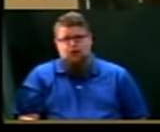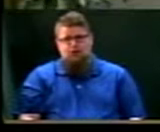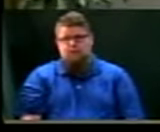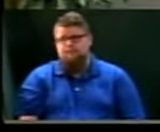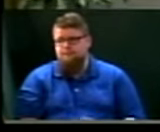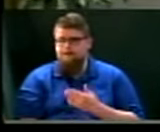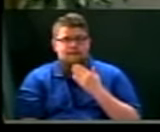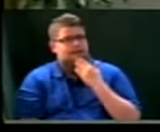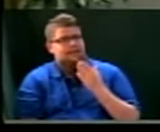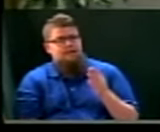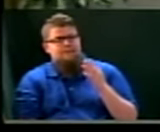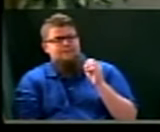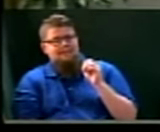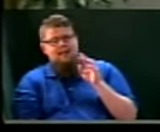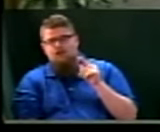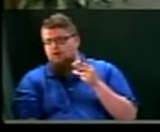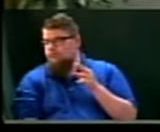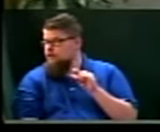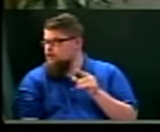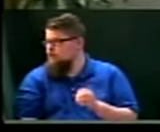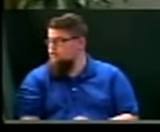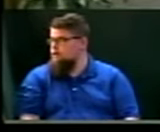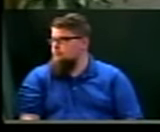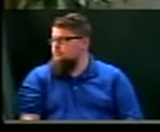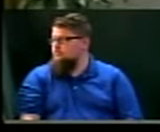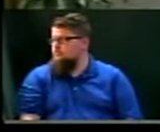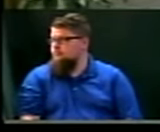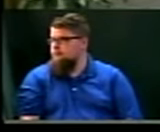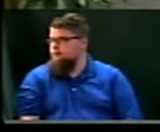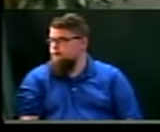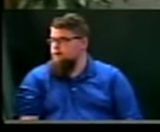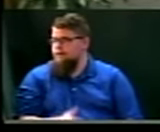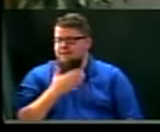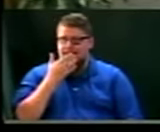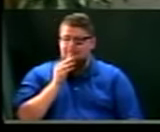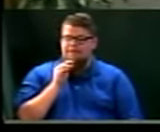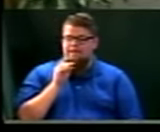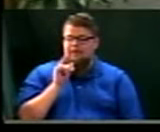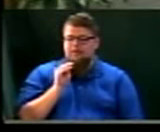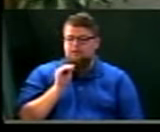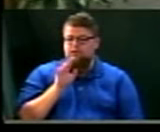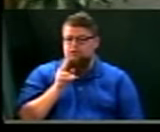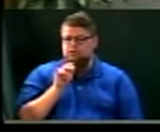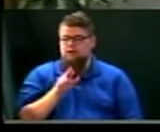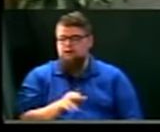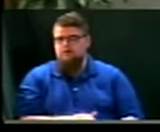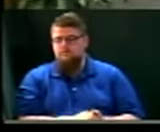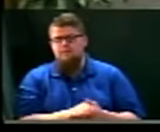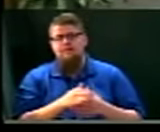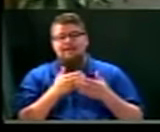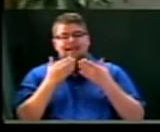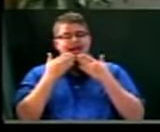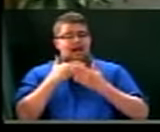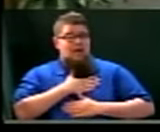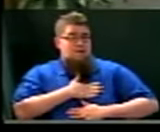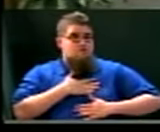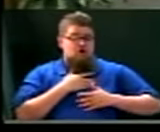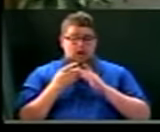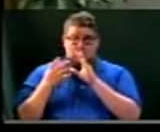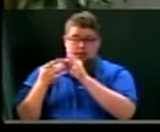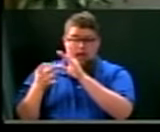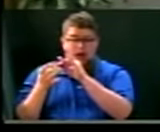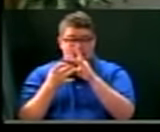Thank you, Ms. Dethridge. Ms. Hill. Thank you, Madam Chair. I appreciate the comments that have been